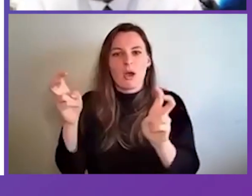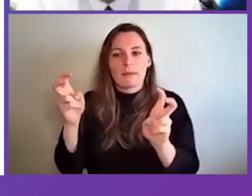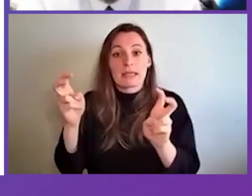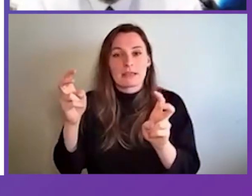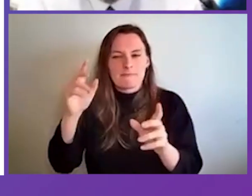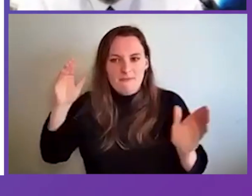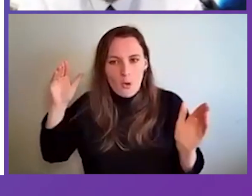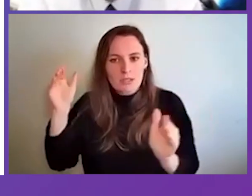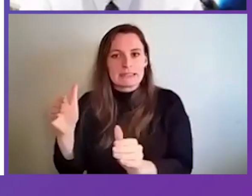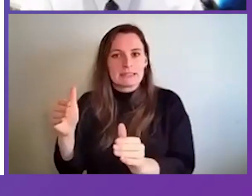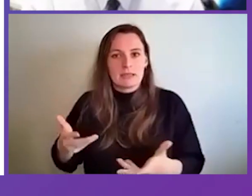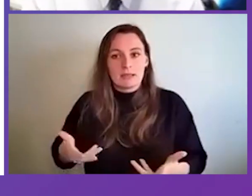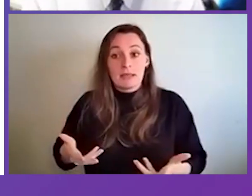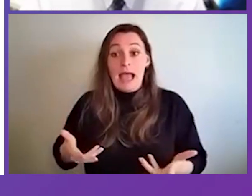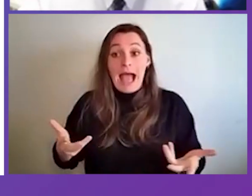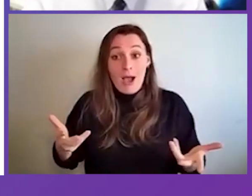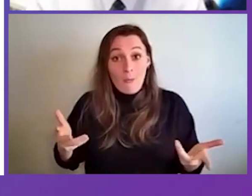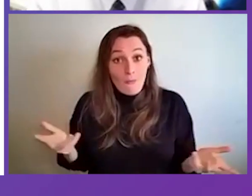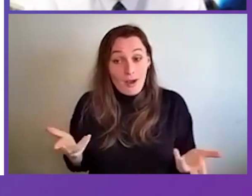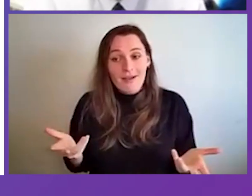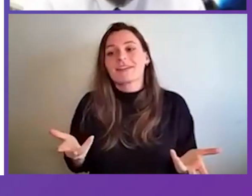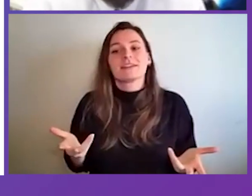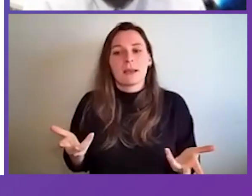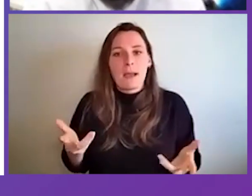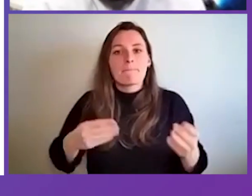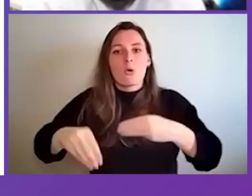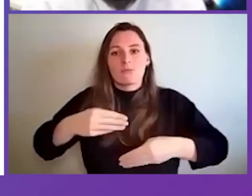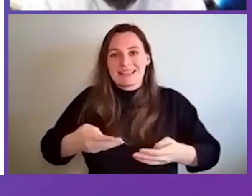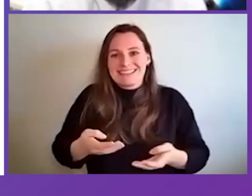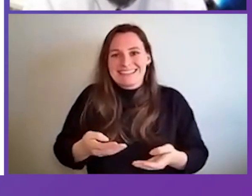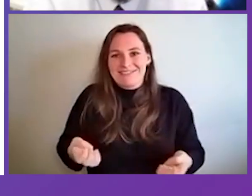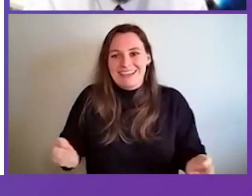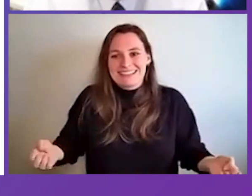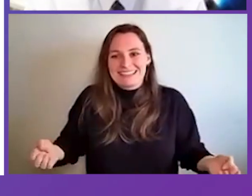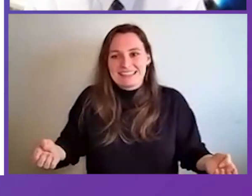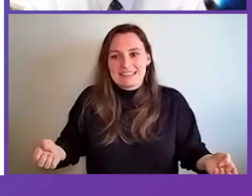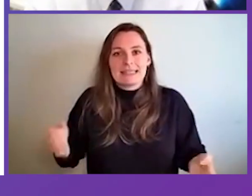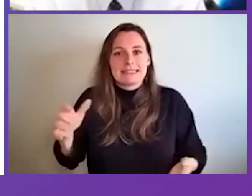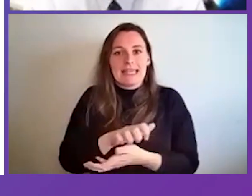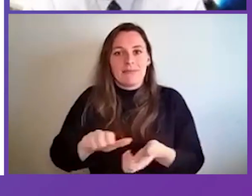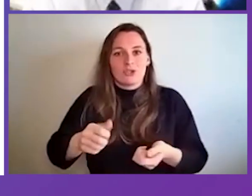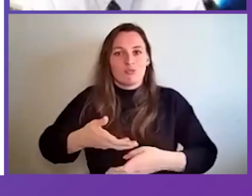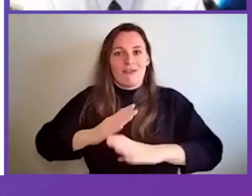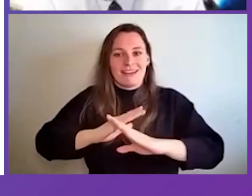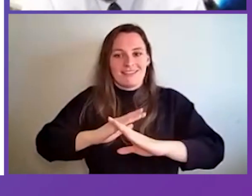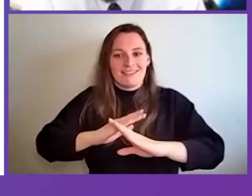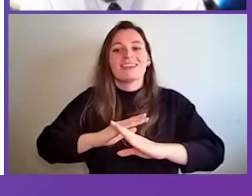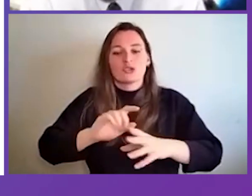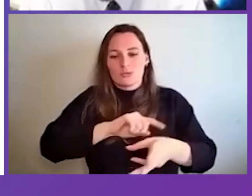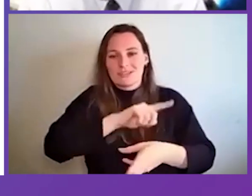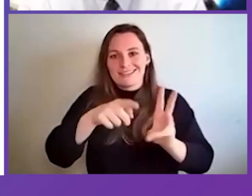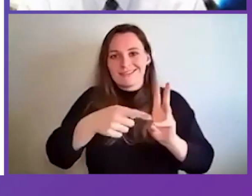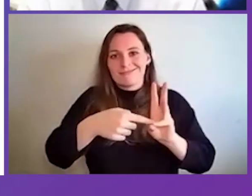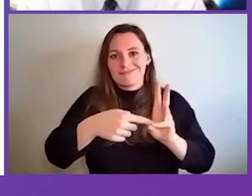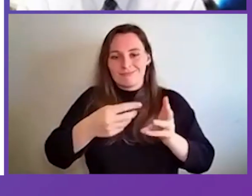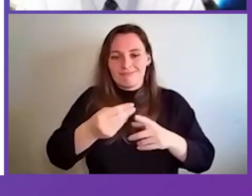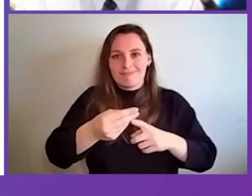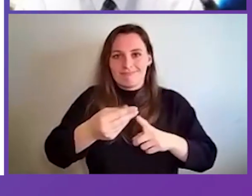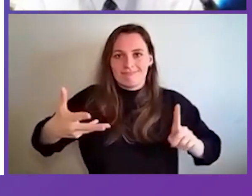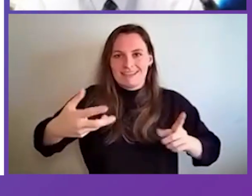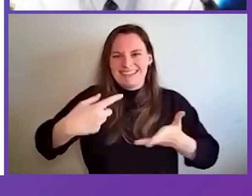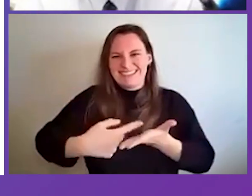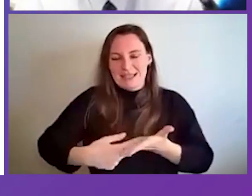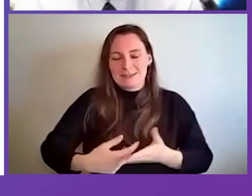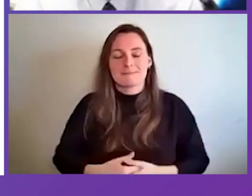to mobility devices and touching on the 6 areas that I already mentioned. We have yet to